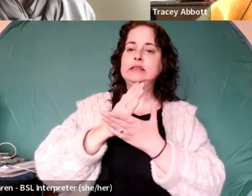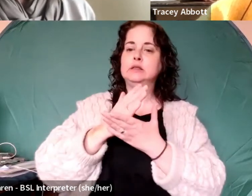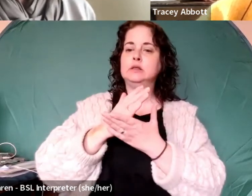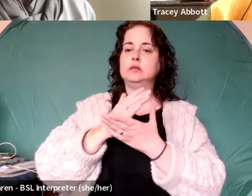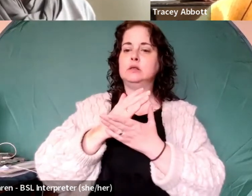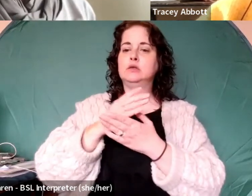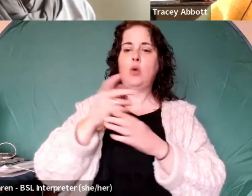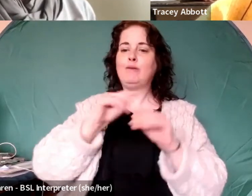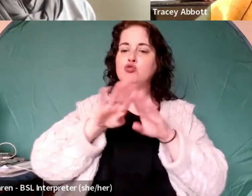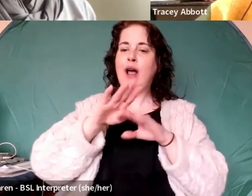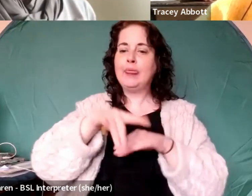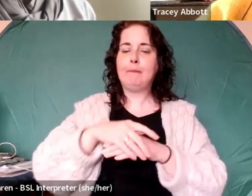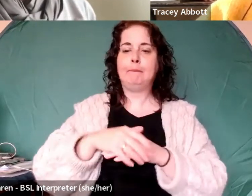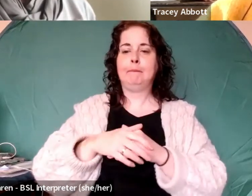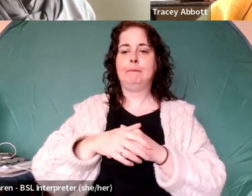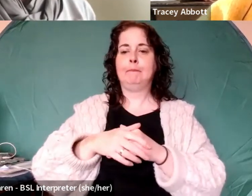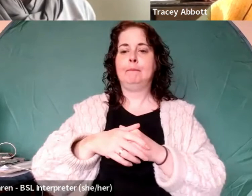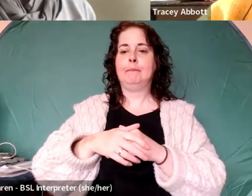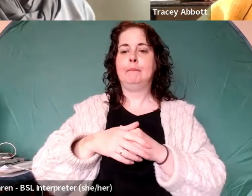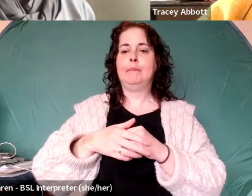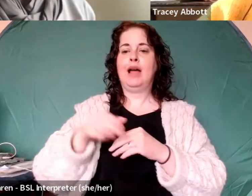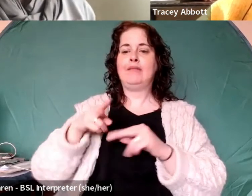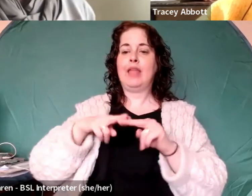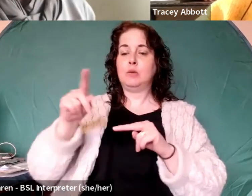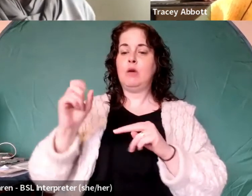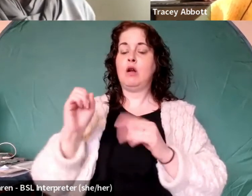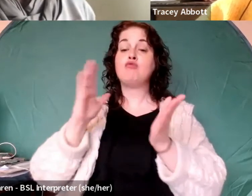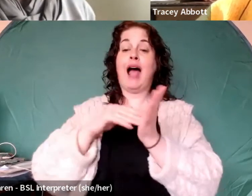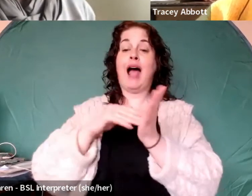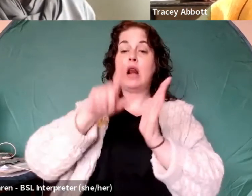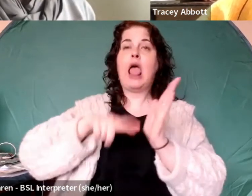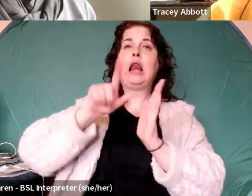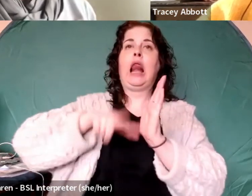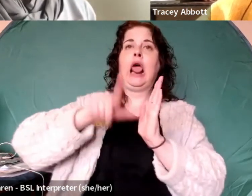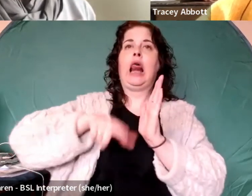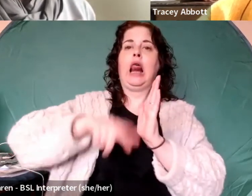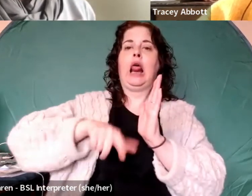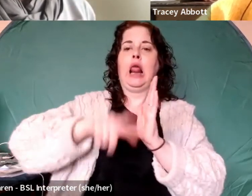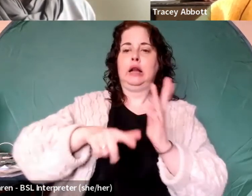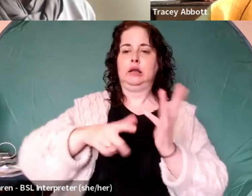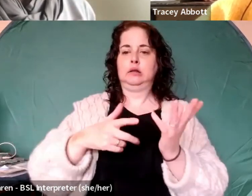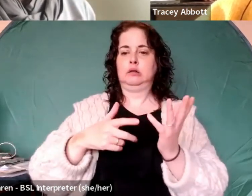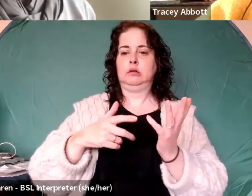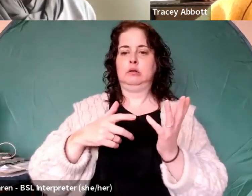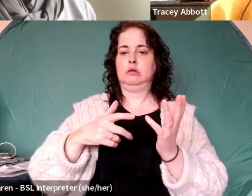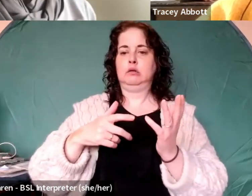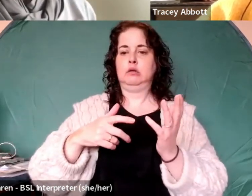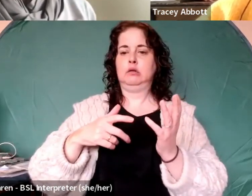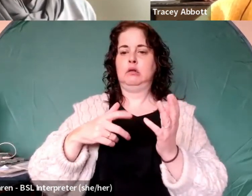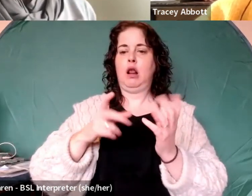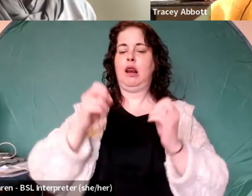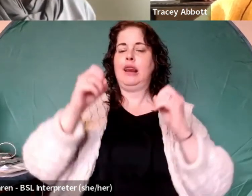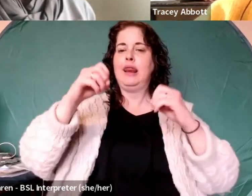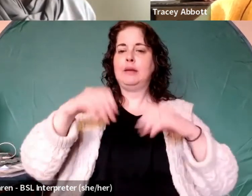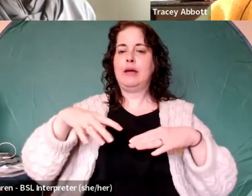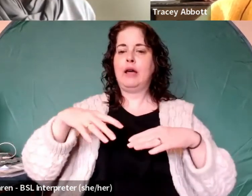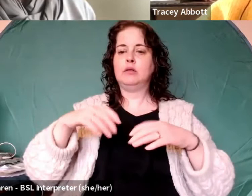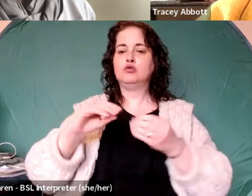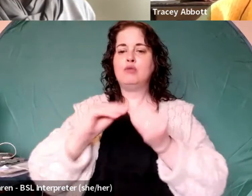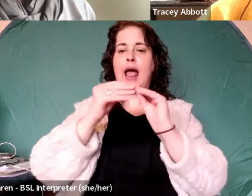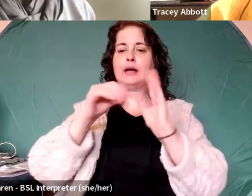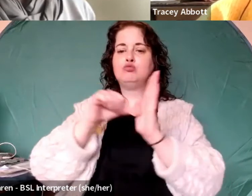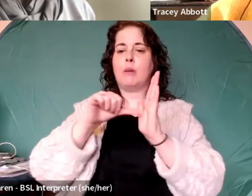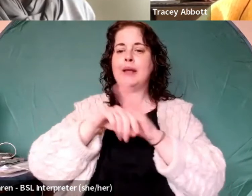to train them. But if there's someone who turns up late all the time, lets people down, causes problems